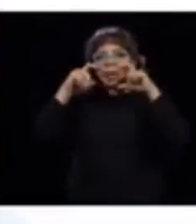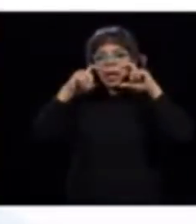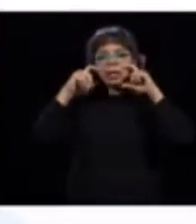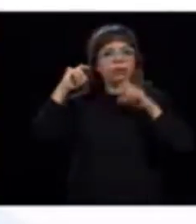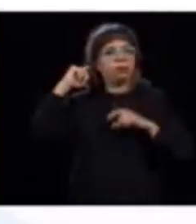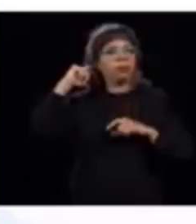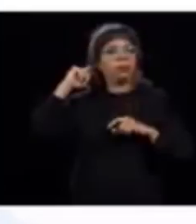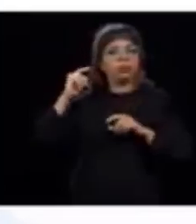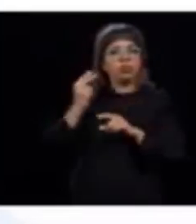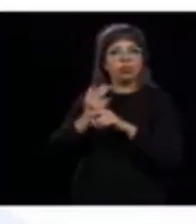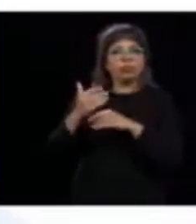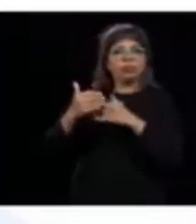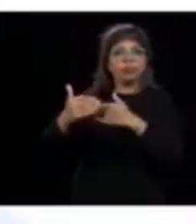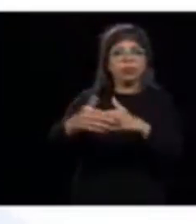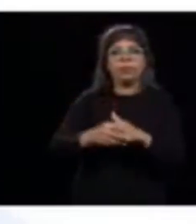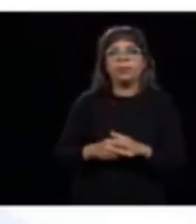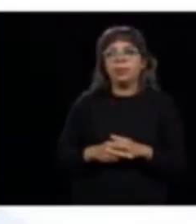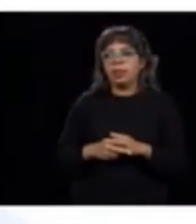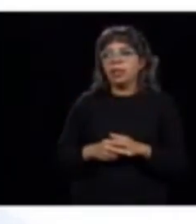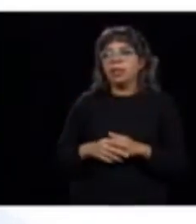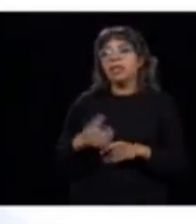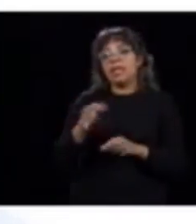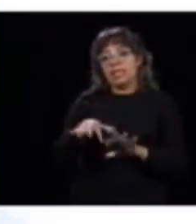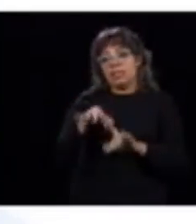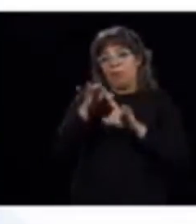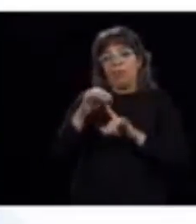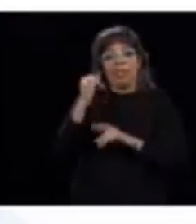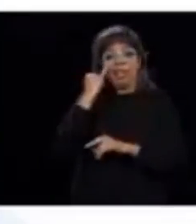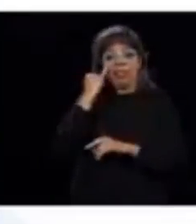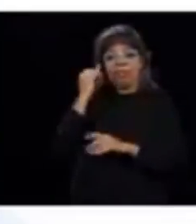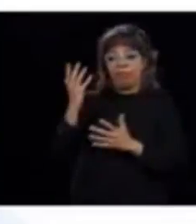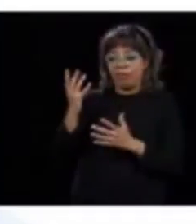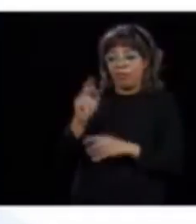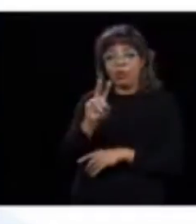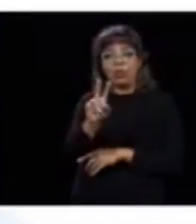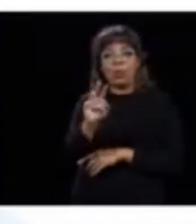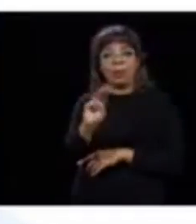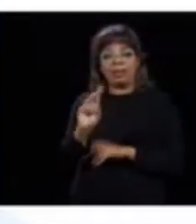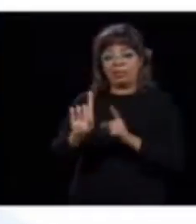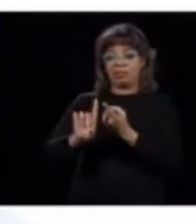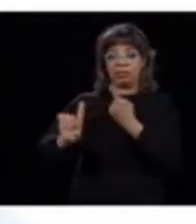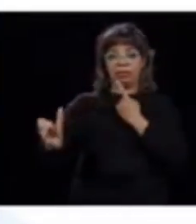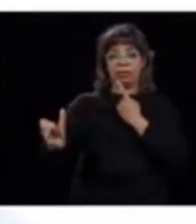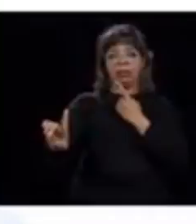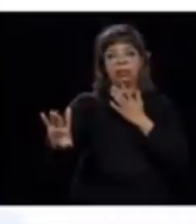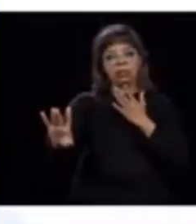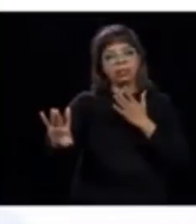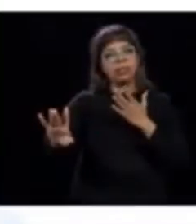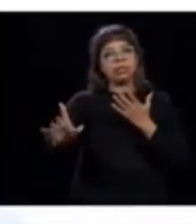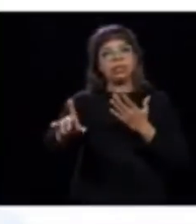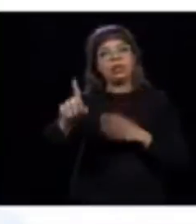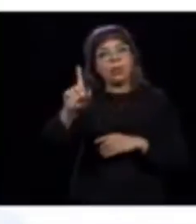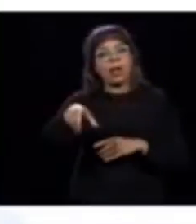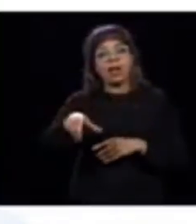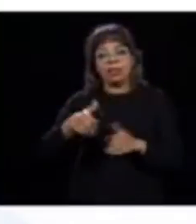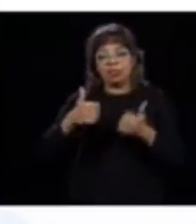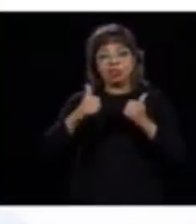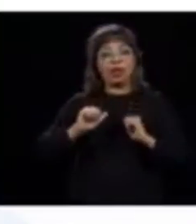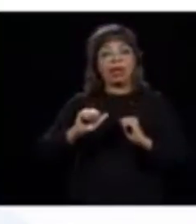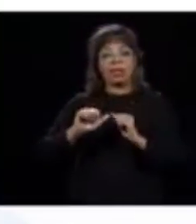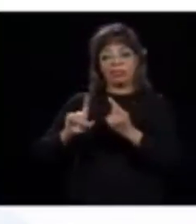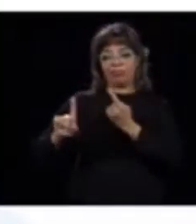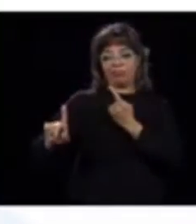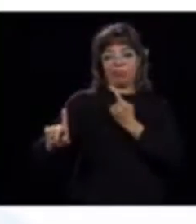make sure, especially if you cannot respect the two meters, but if you are waiting for going to